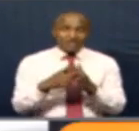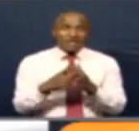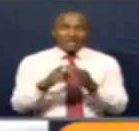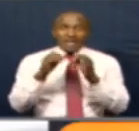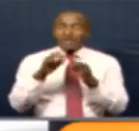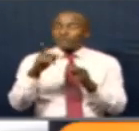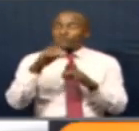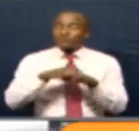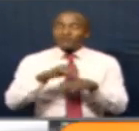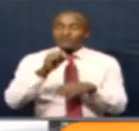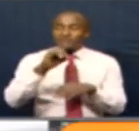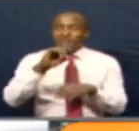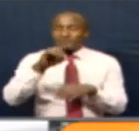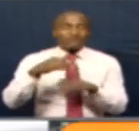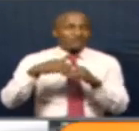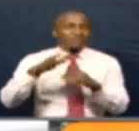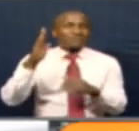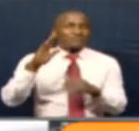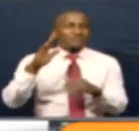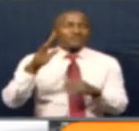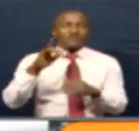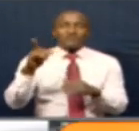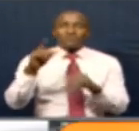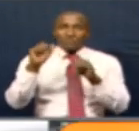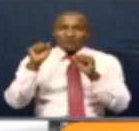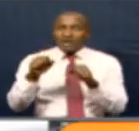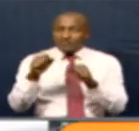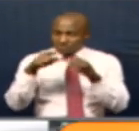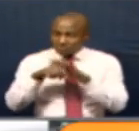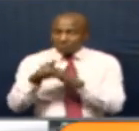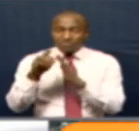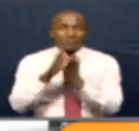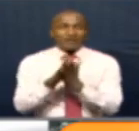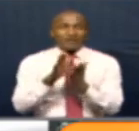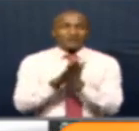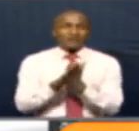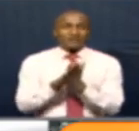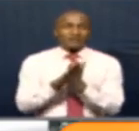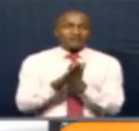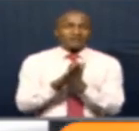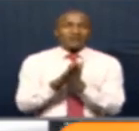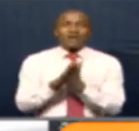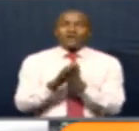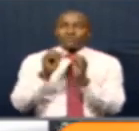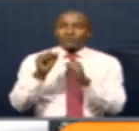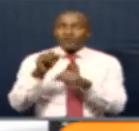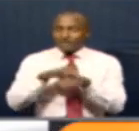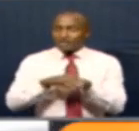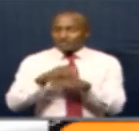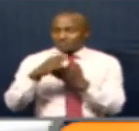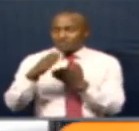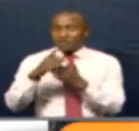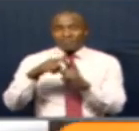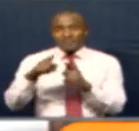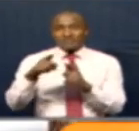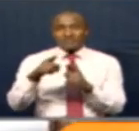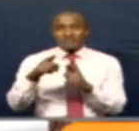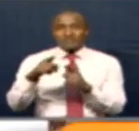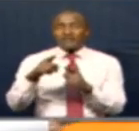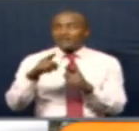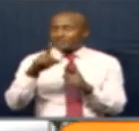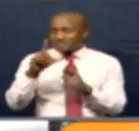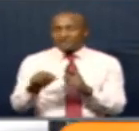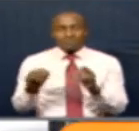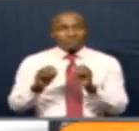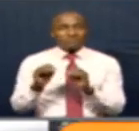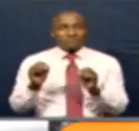earning 50,000 and above, we say that you can actually walk into a bank and you can qualify for a mortgage, but that mortgage is still not affordable.